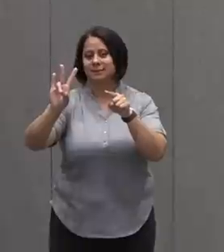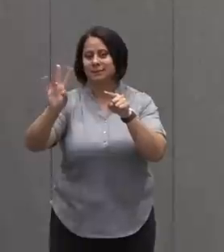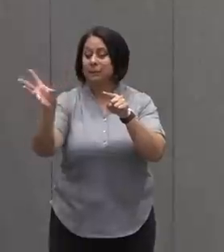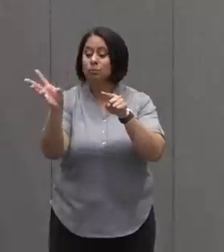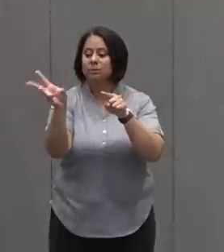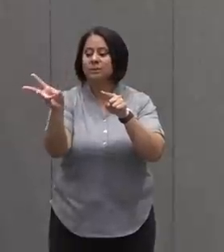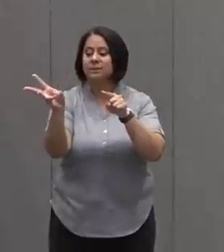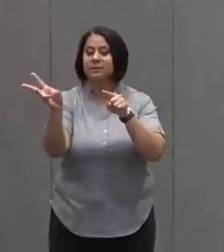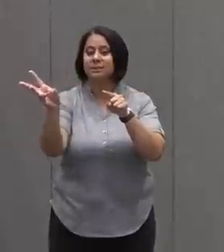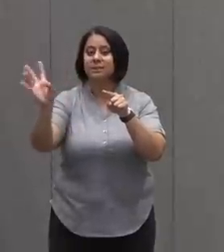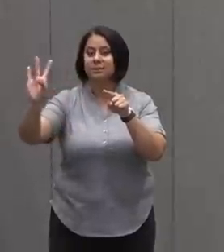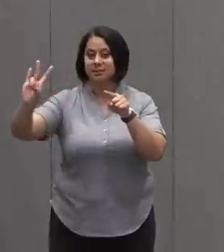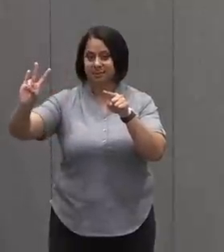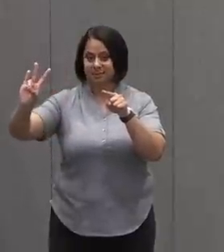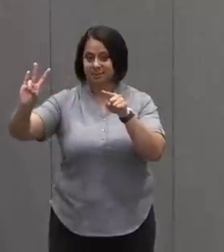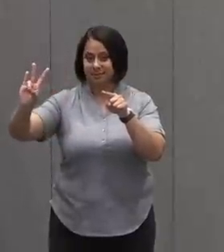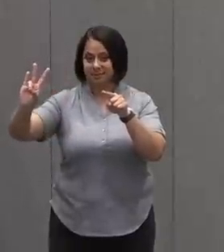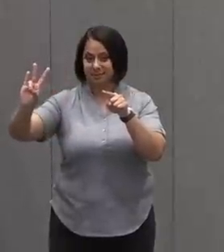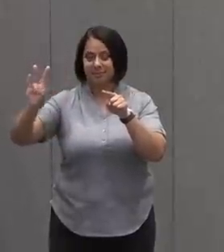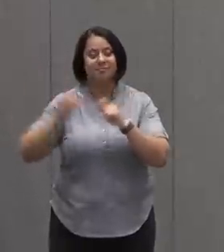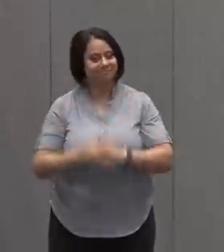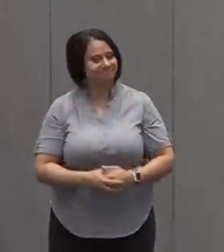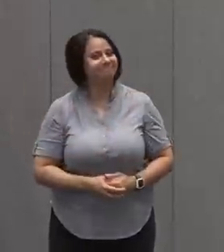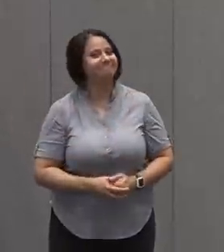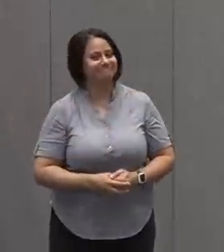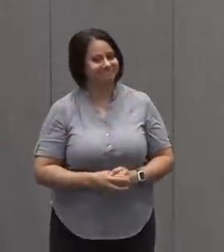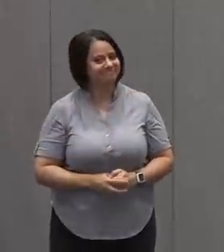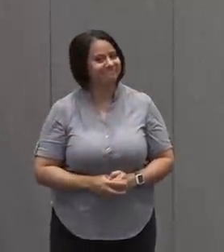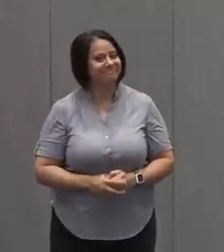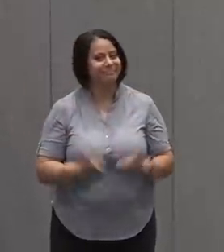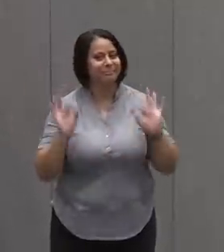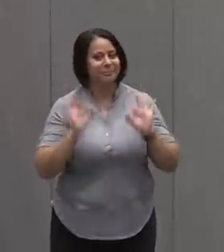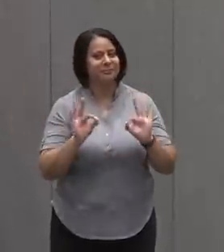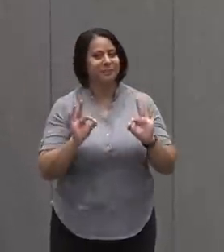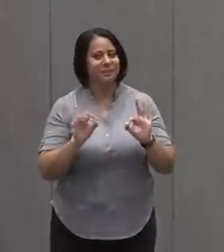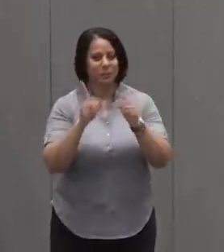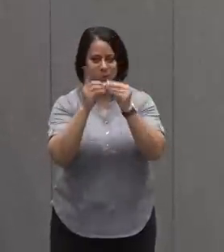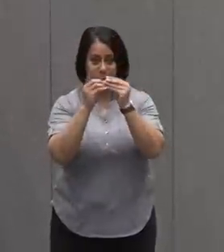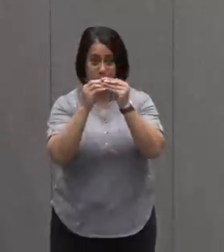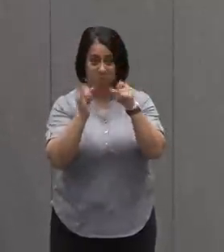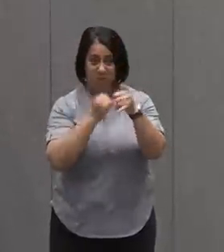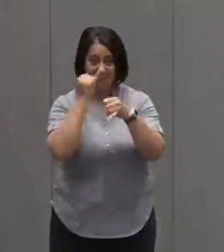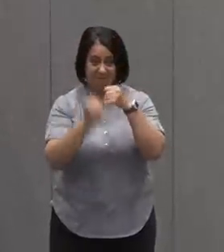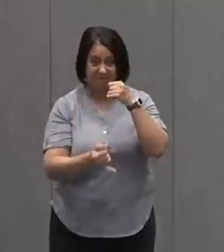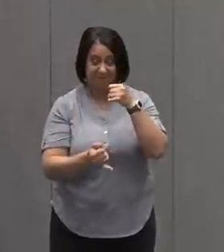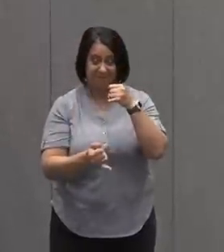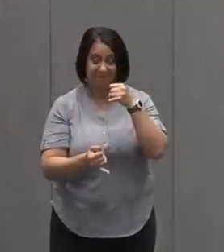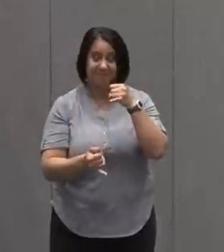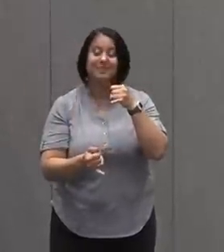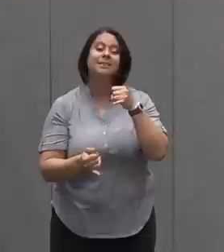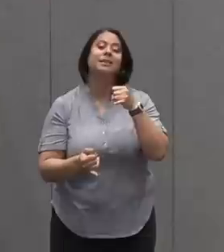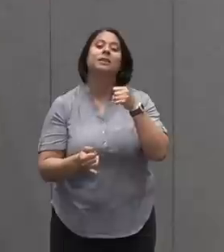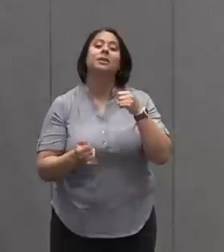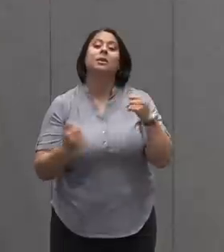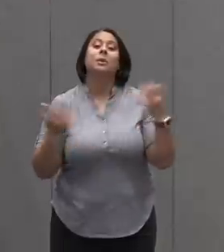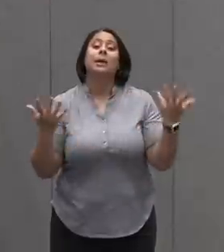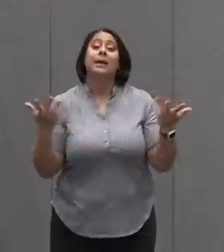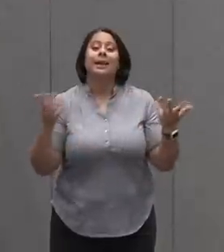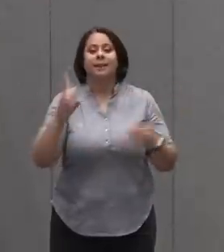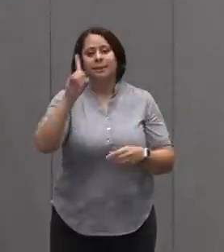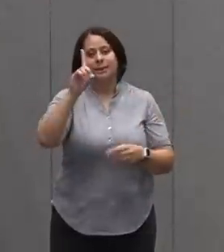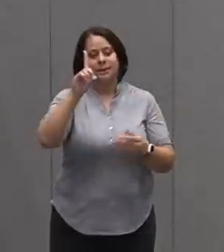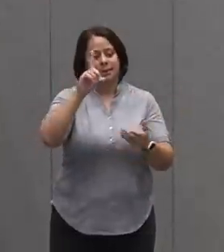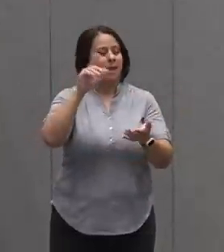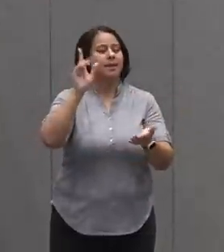267, let's see. We've got it. It's one last big one that we're going to do, and it involves the